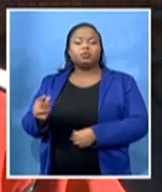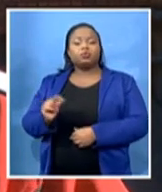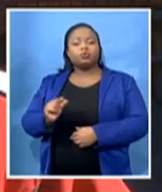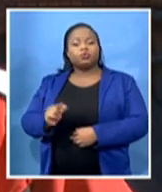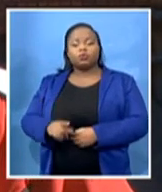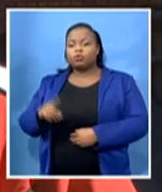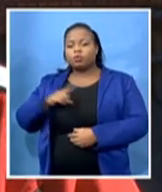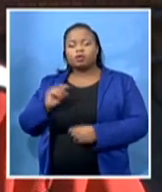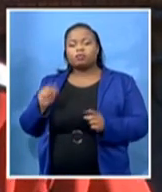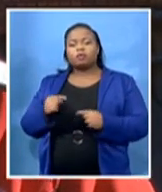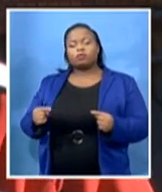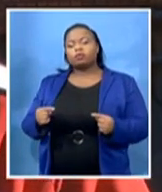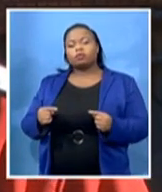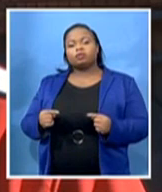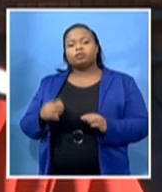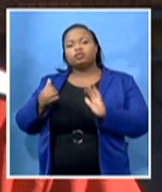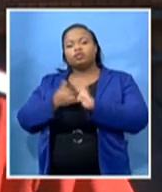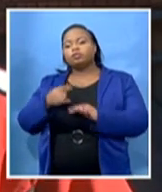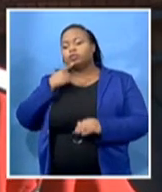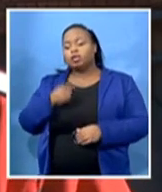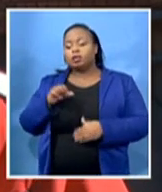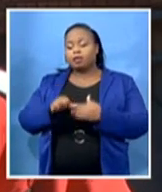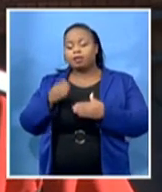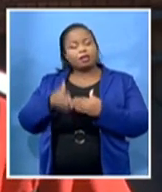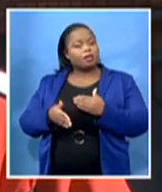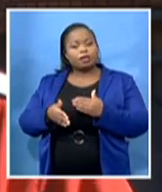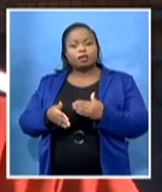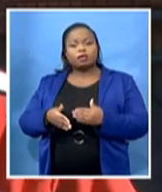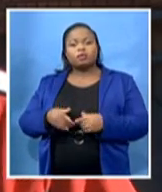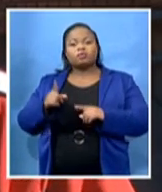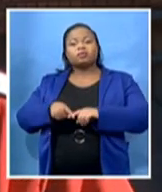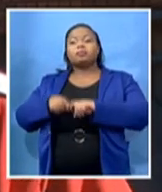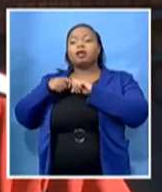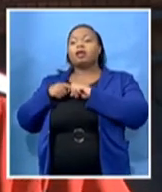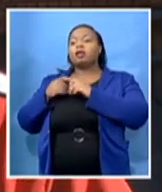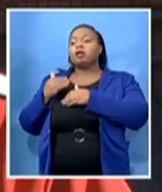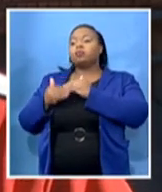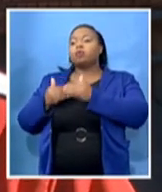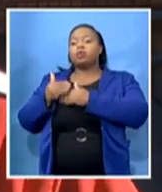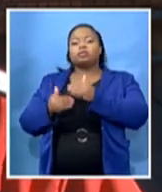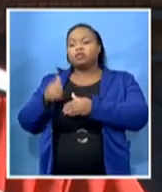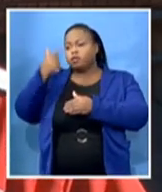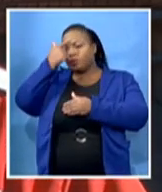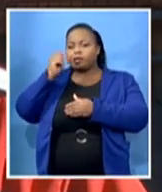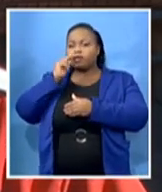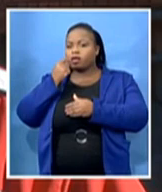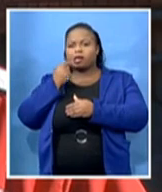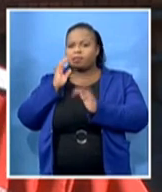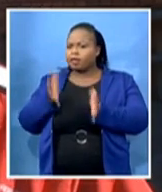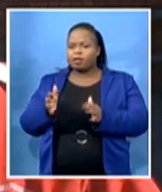the end of this month we still have a pending process just on the screening and testing. It will be really unfair. It will be dangerous to allow that